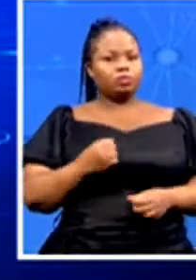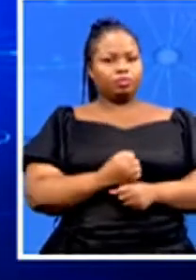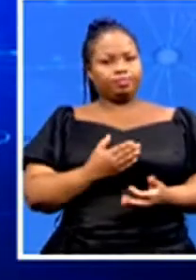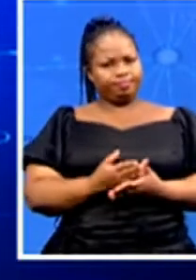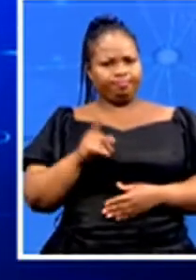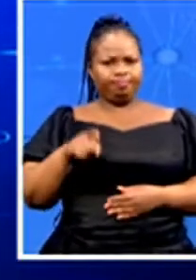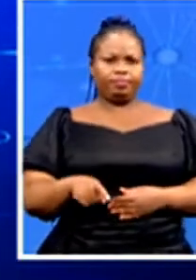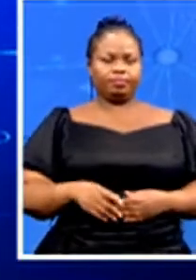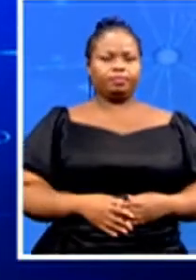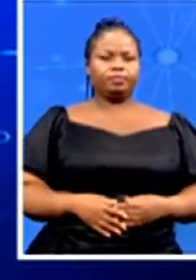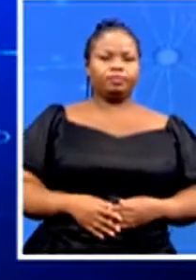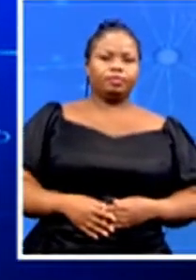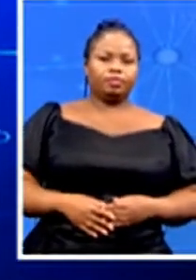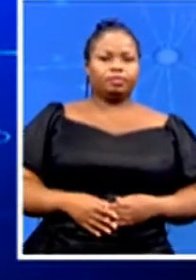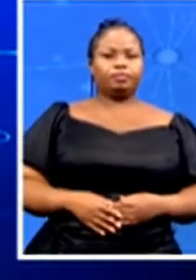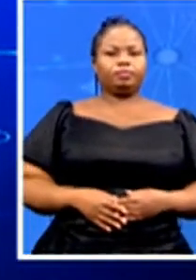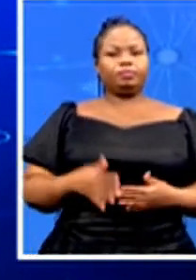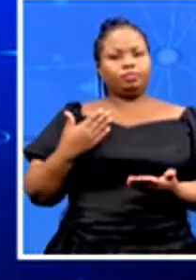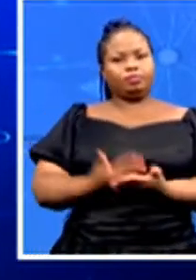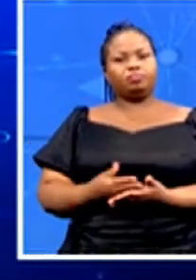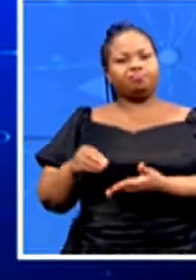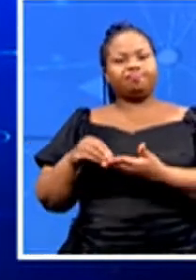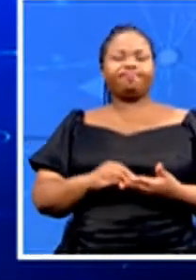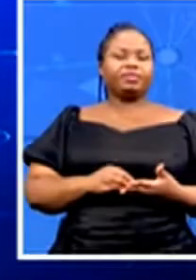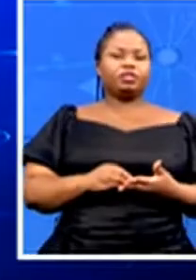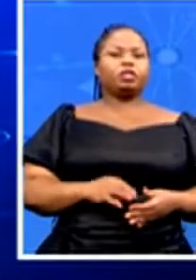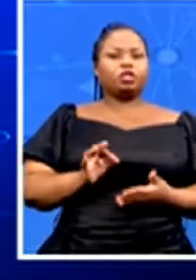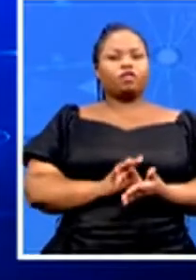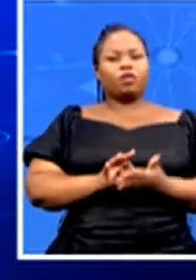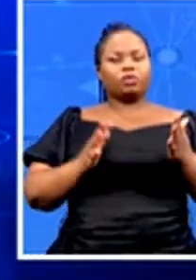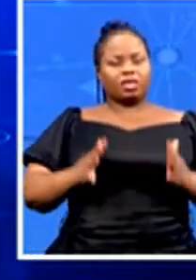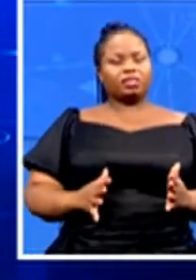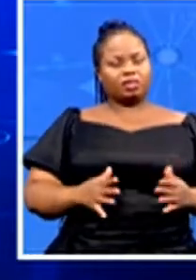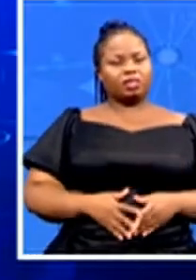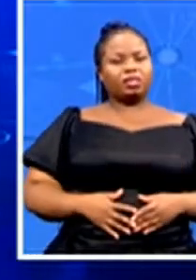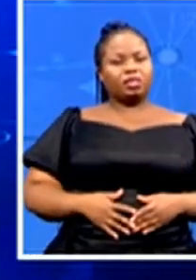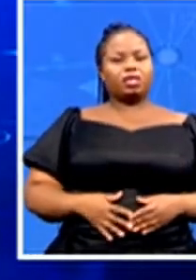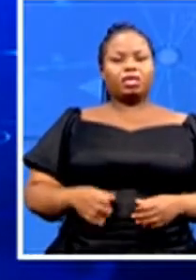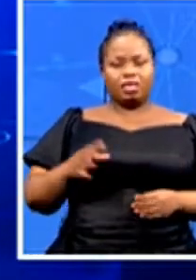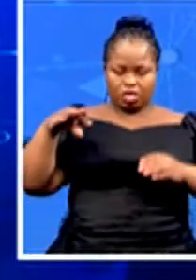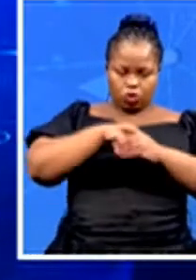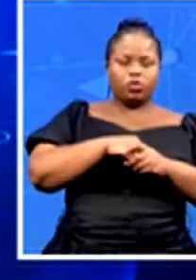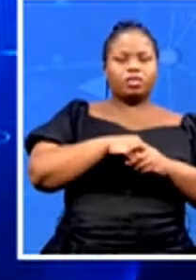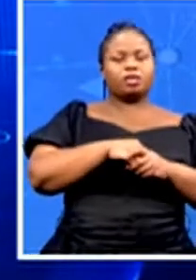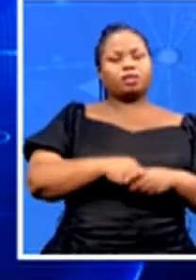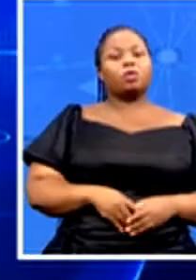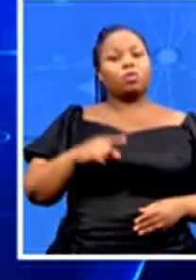bring the voters into the picture. We need to make sure that the next